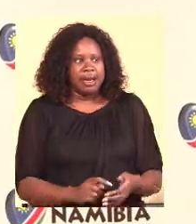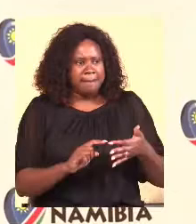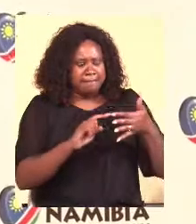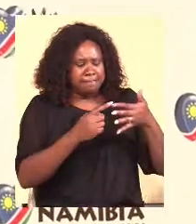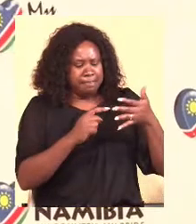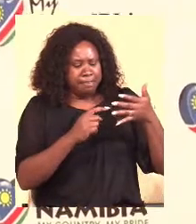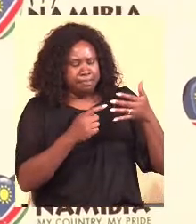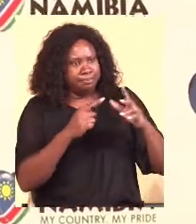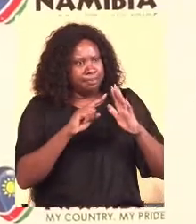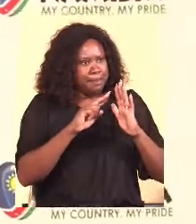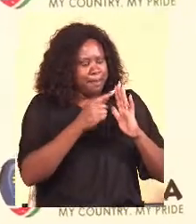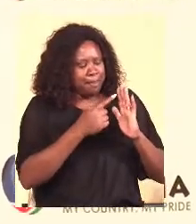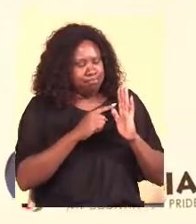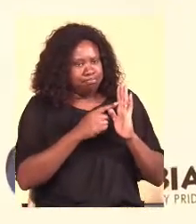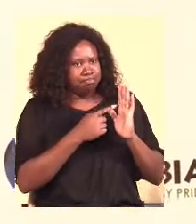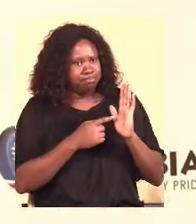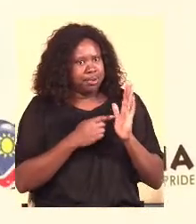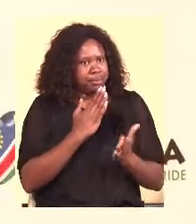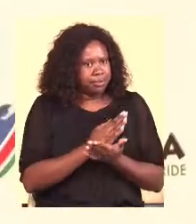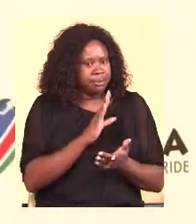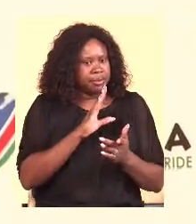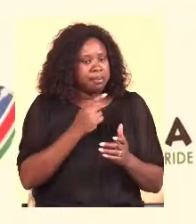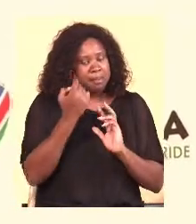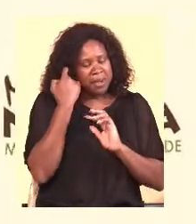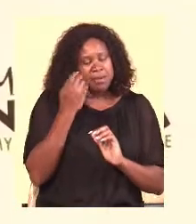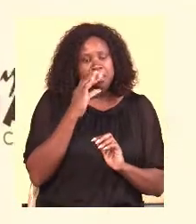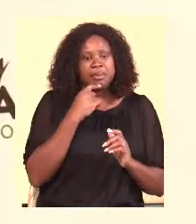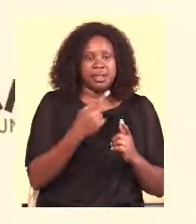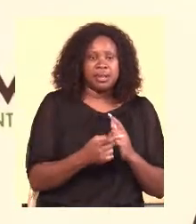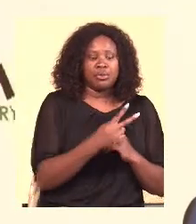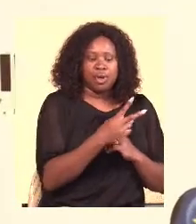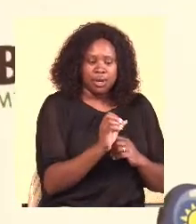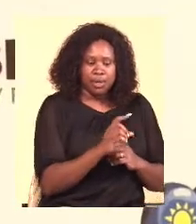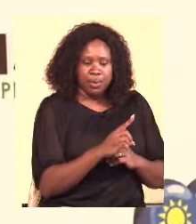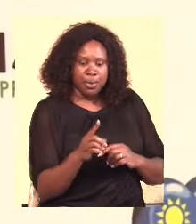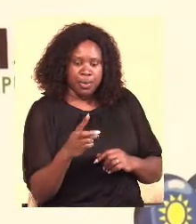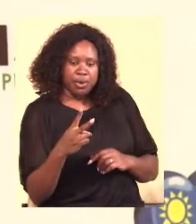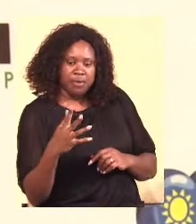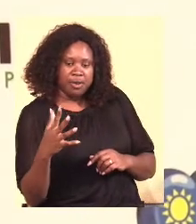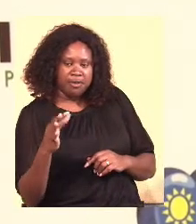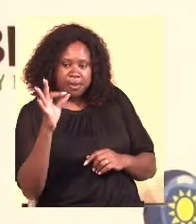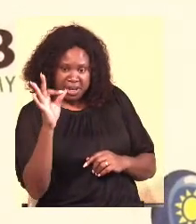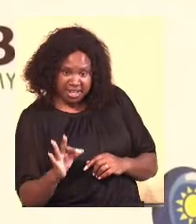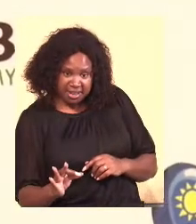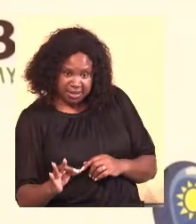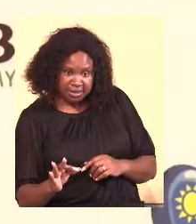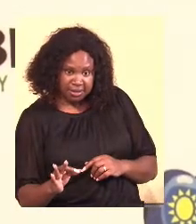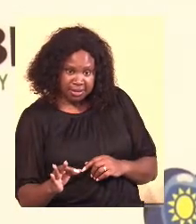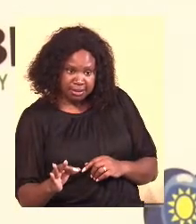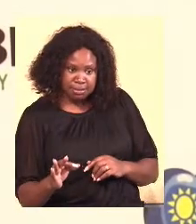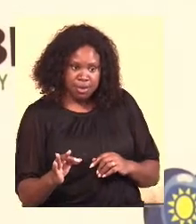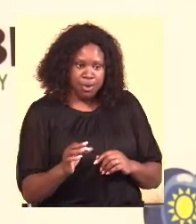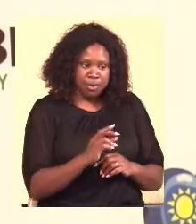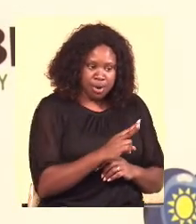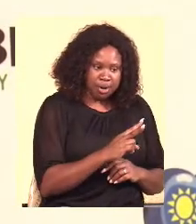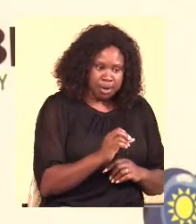as the Minister indicated, it's about 20 to 25%. So the survey that we are running at the moment,